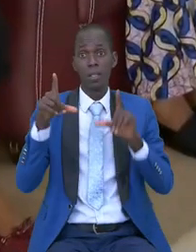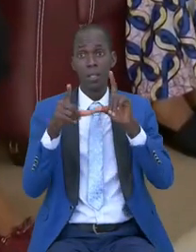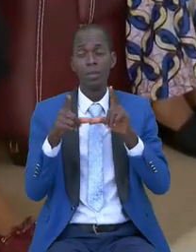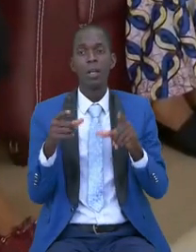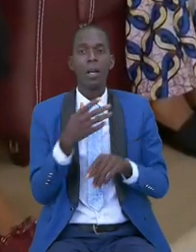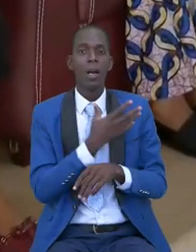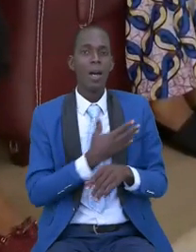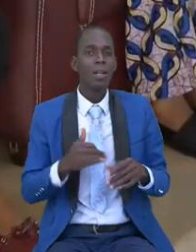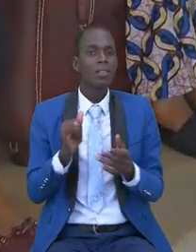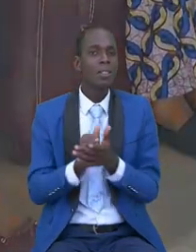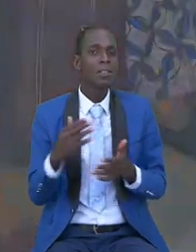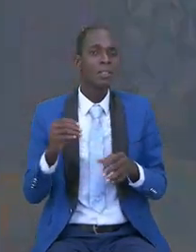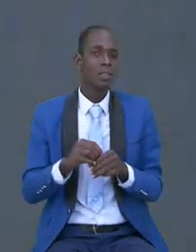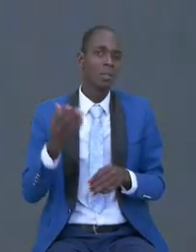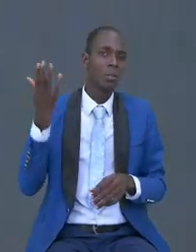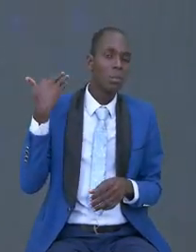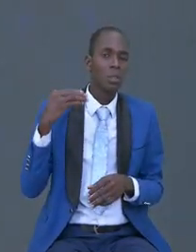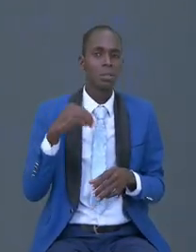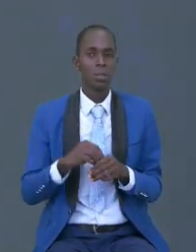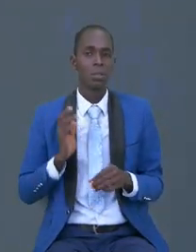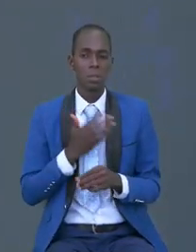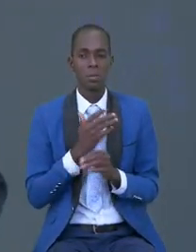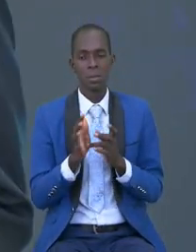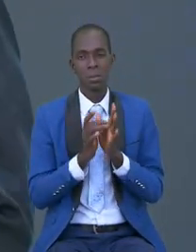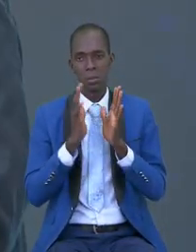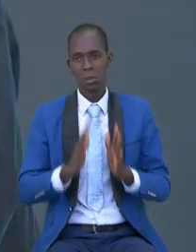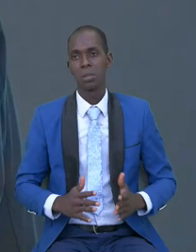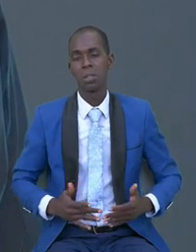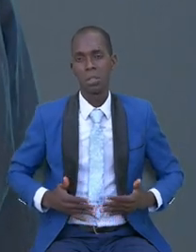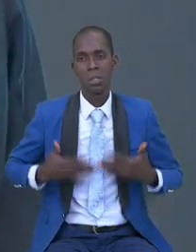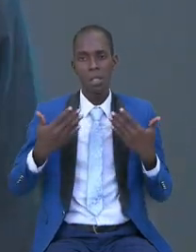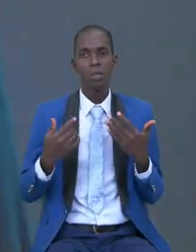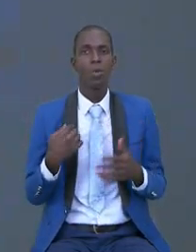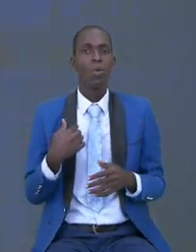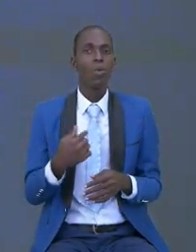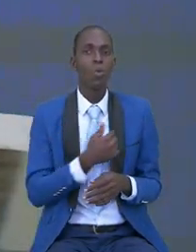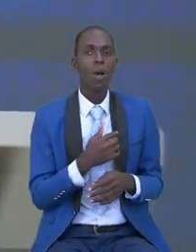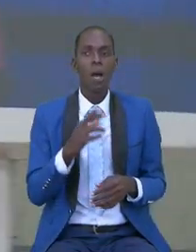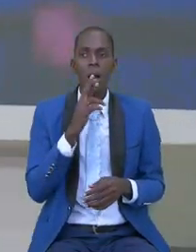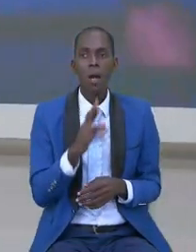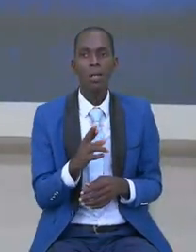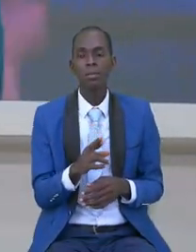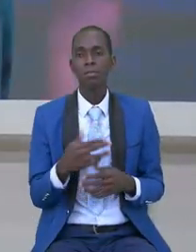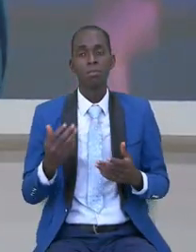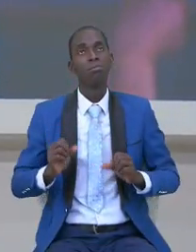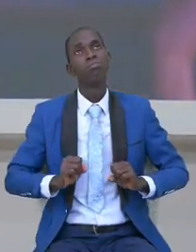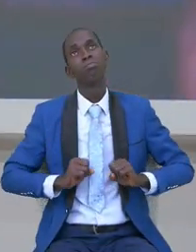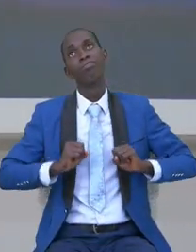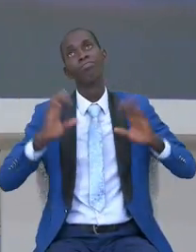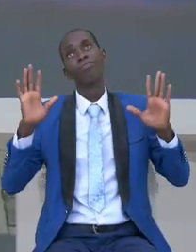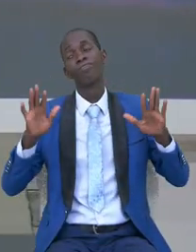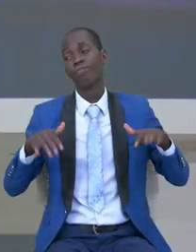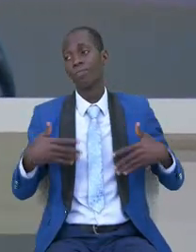the past, in a Christian life, in a ministerial life, we had, you know, given up and we have said, well, I'm a